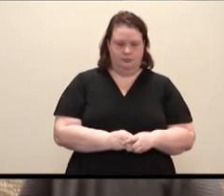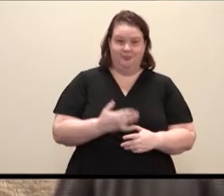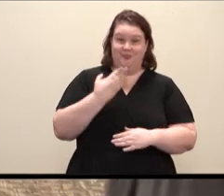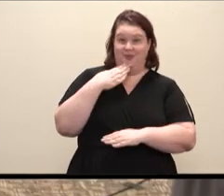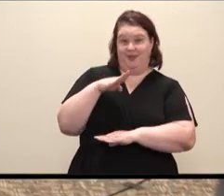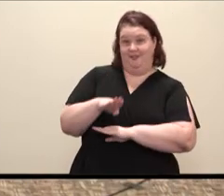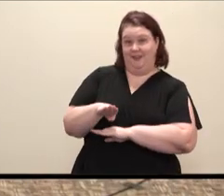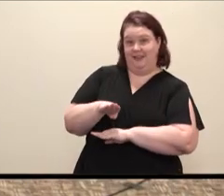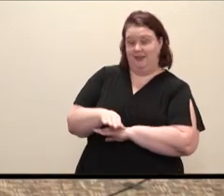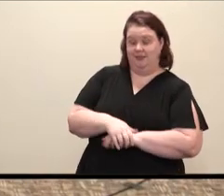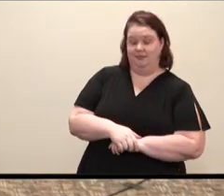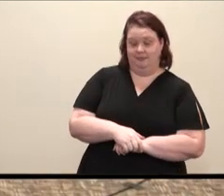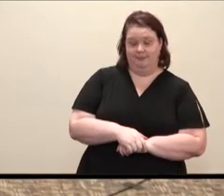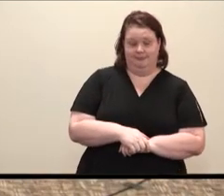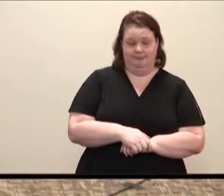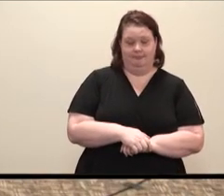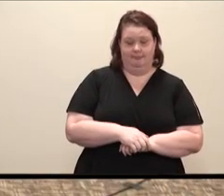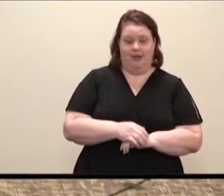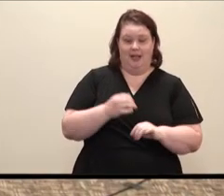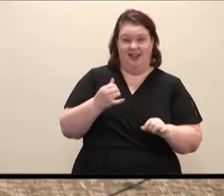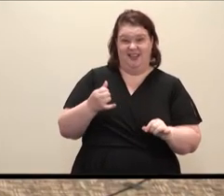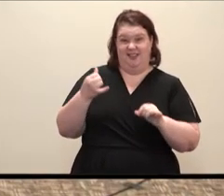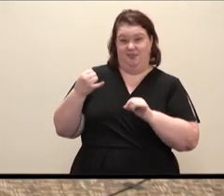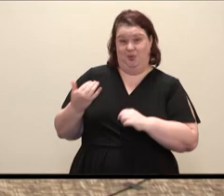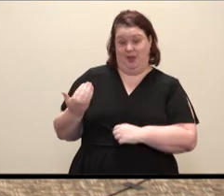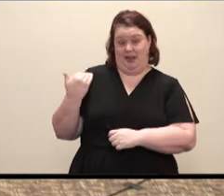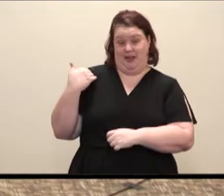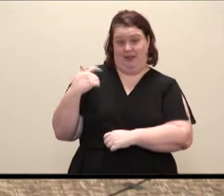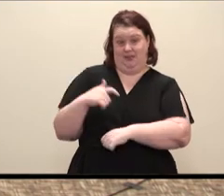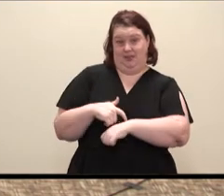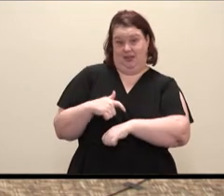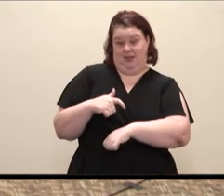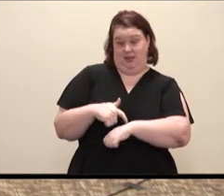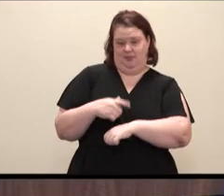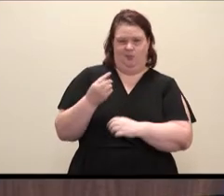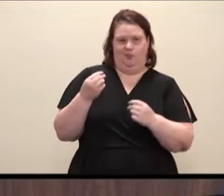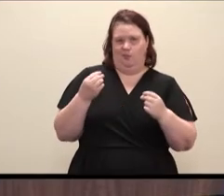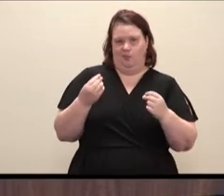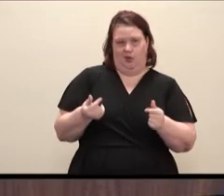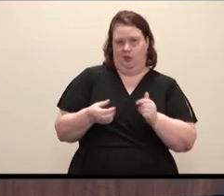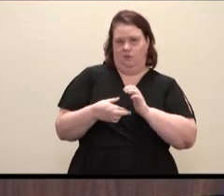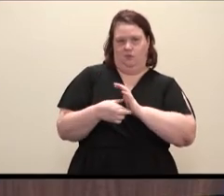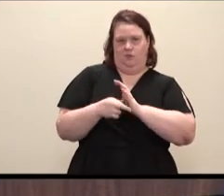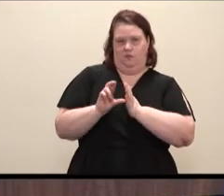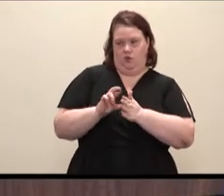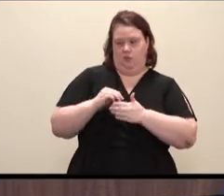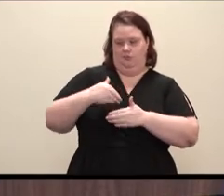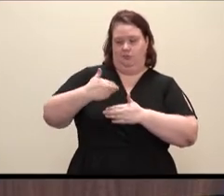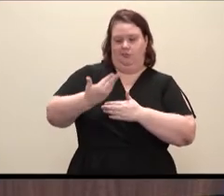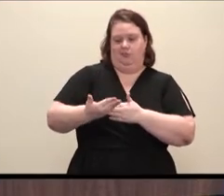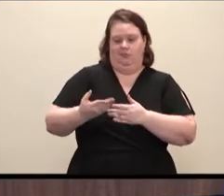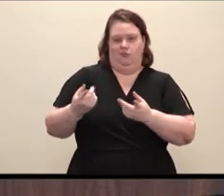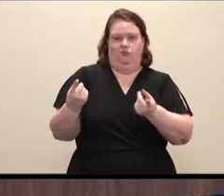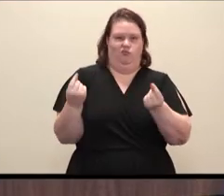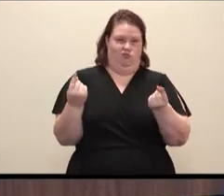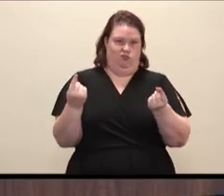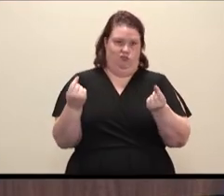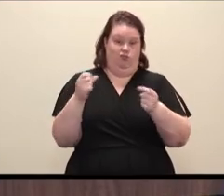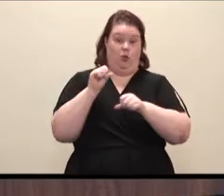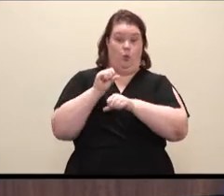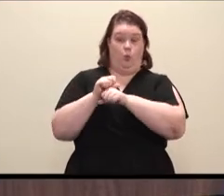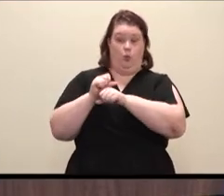Good evening. Similar to last time, I'm just going to quickly go over our next steps and the work that we're